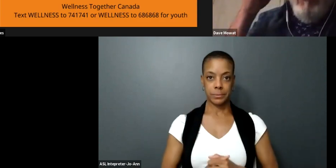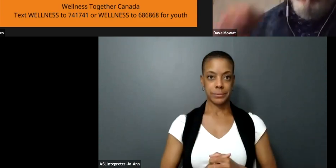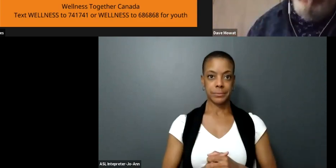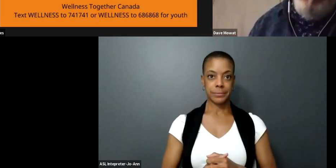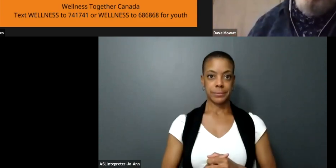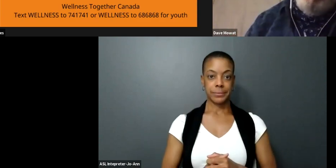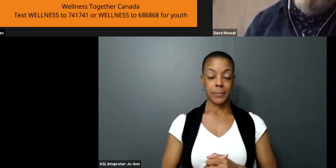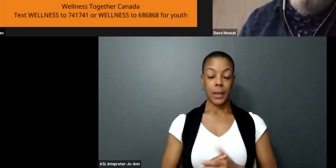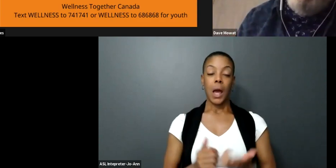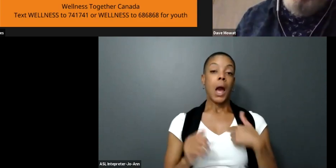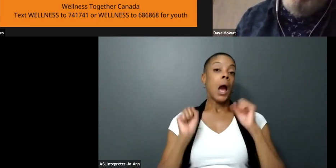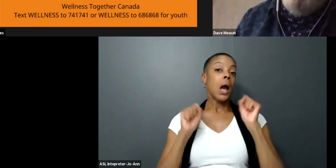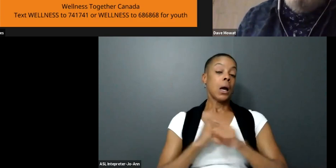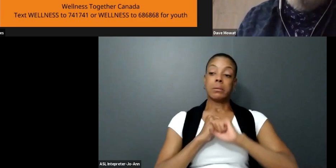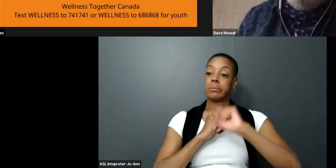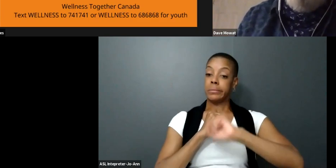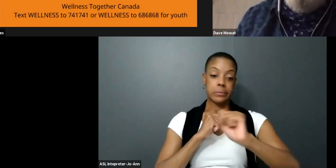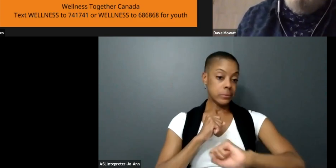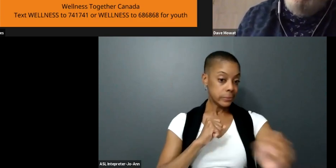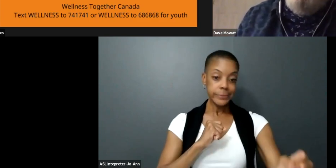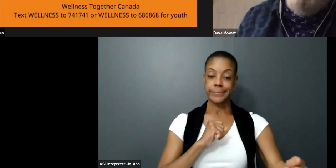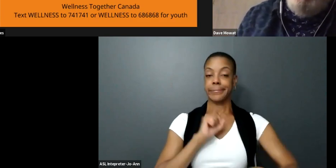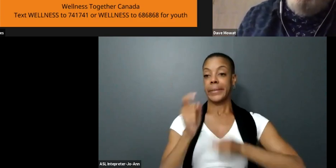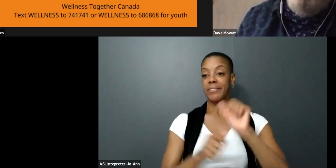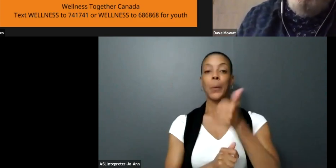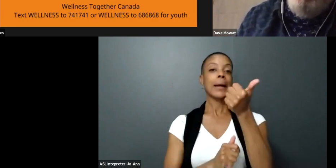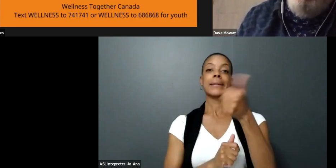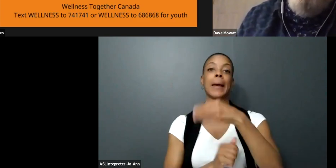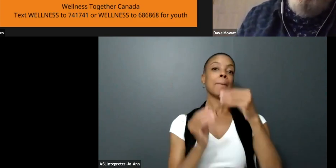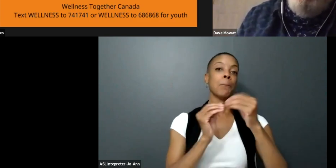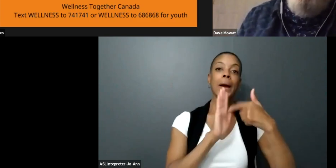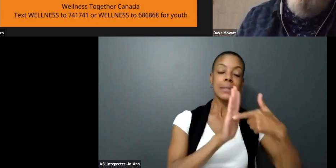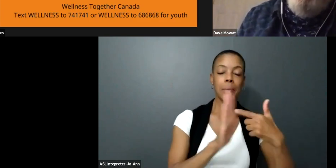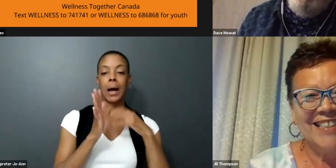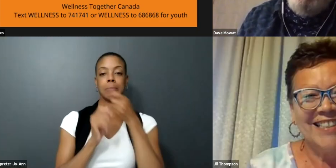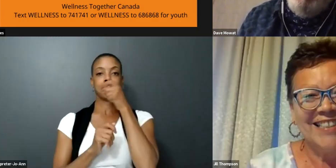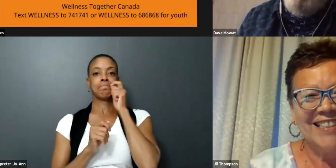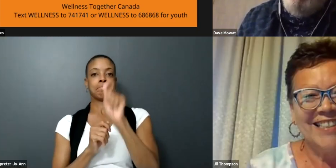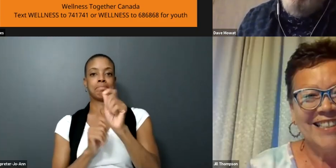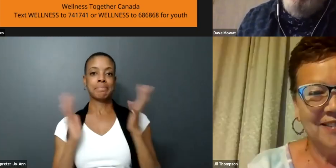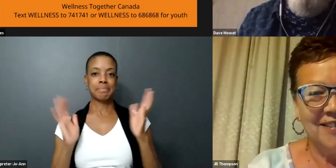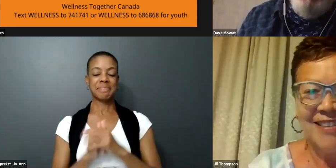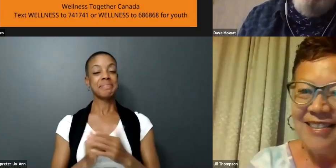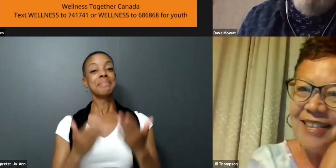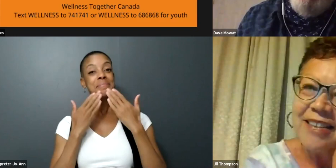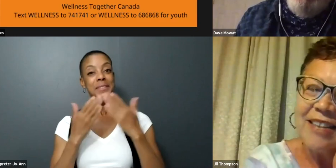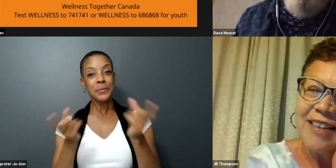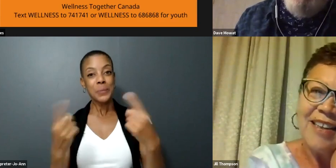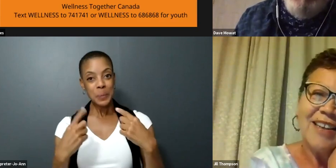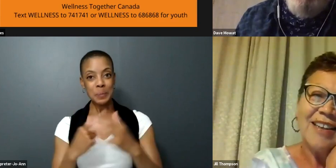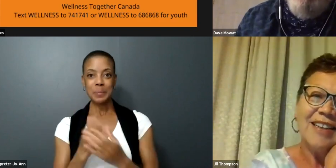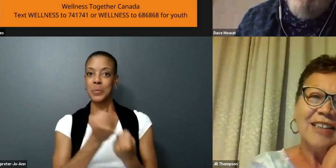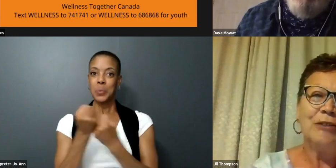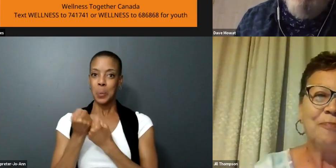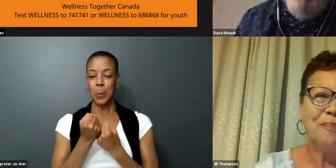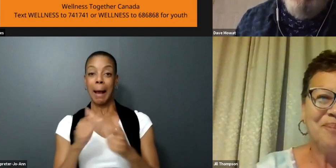You know, I could go on. I could give you 10 other examples of resilience, but I'll leave it there. I want to thank you all for attending and supporting